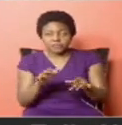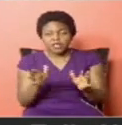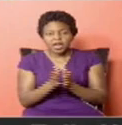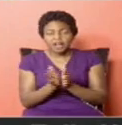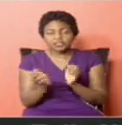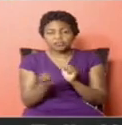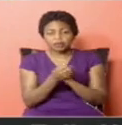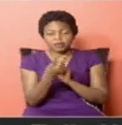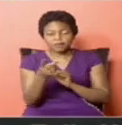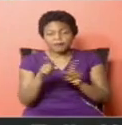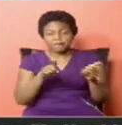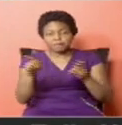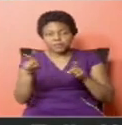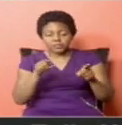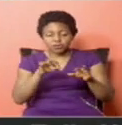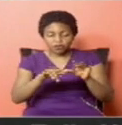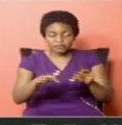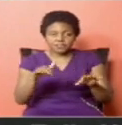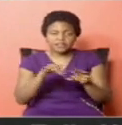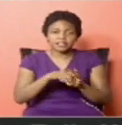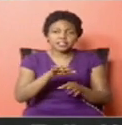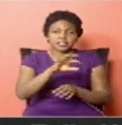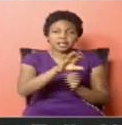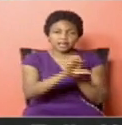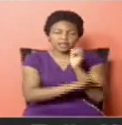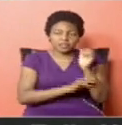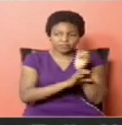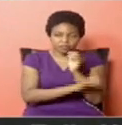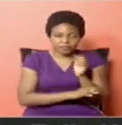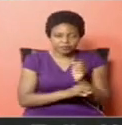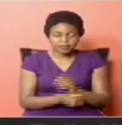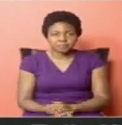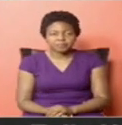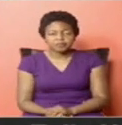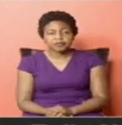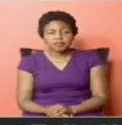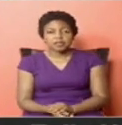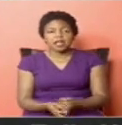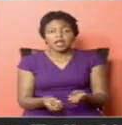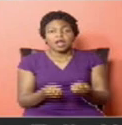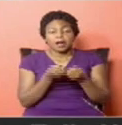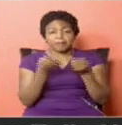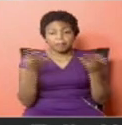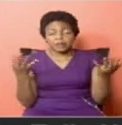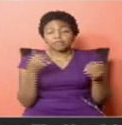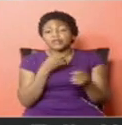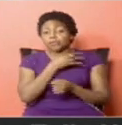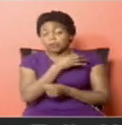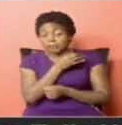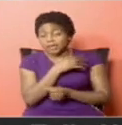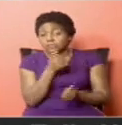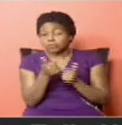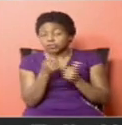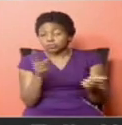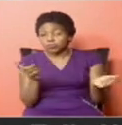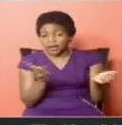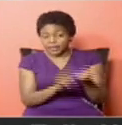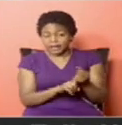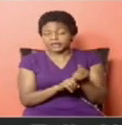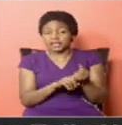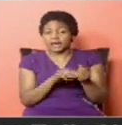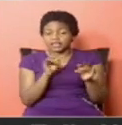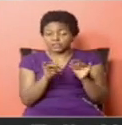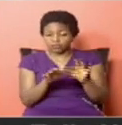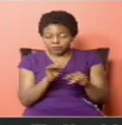field offices scattered in the country. Most of the complaints received have been